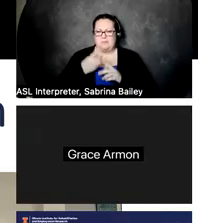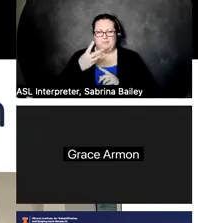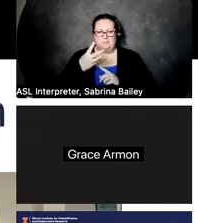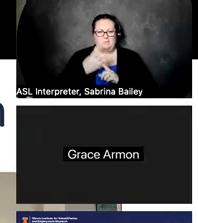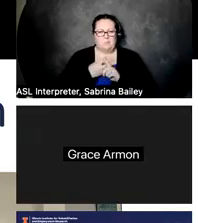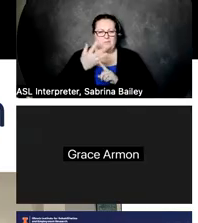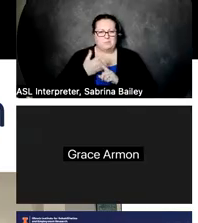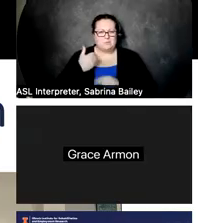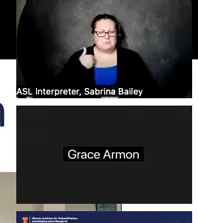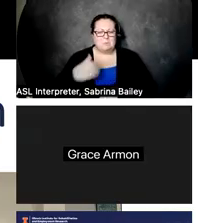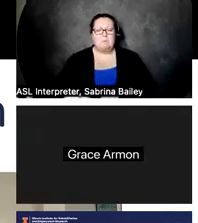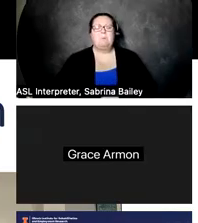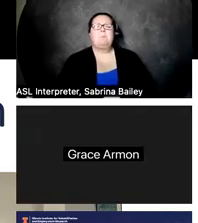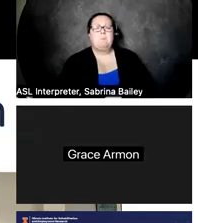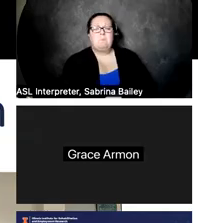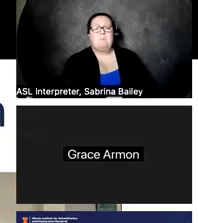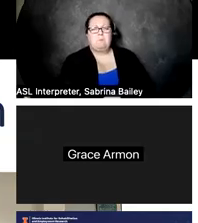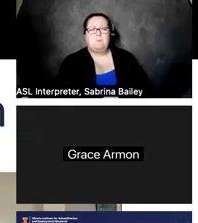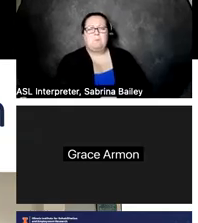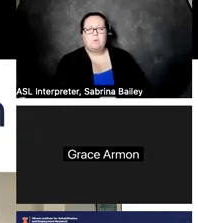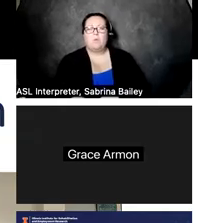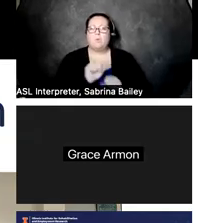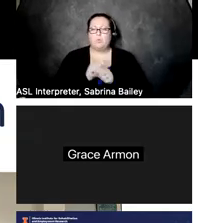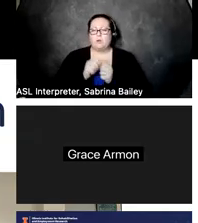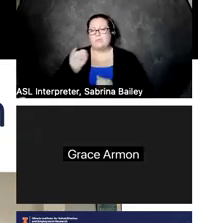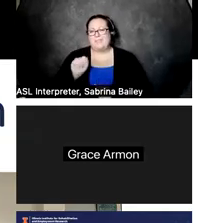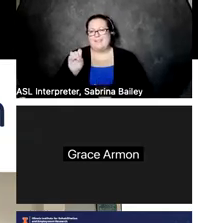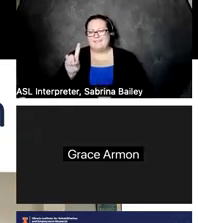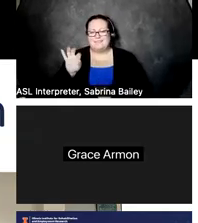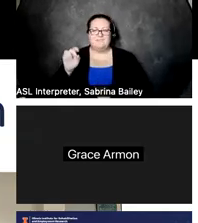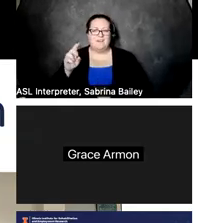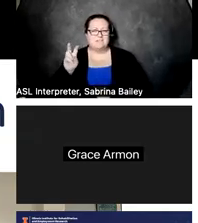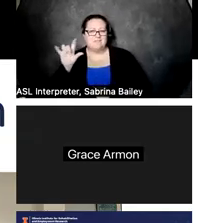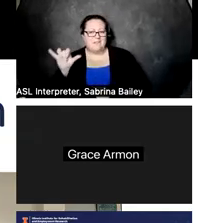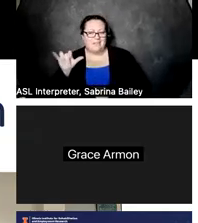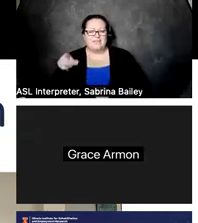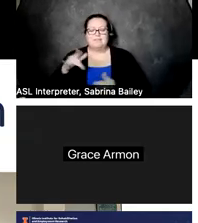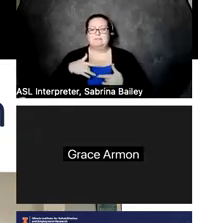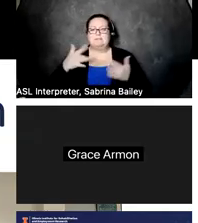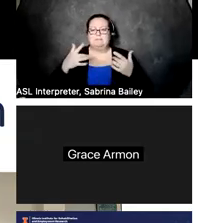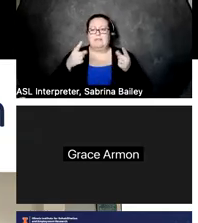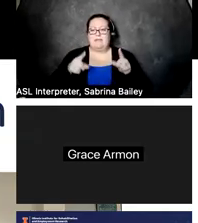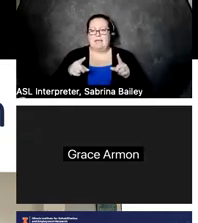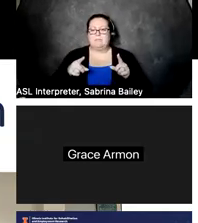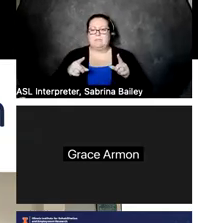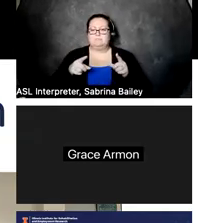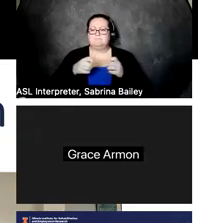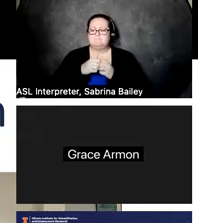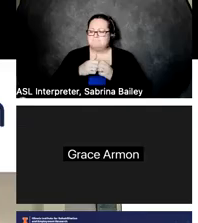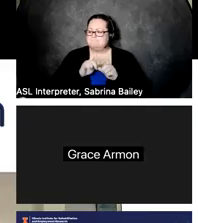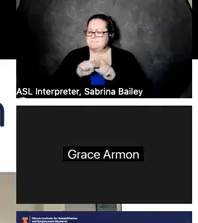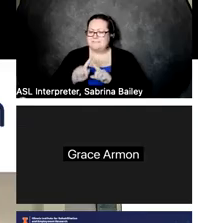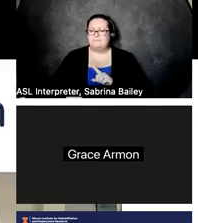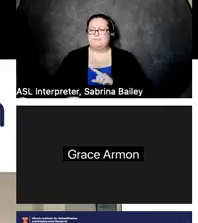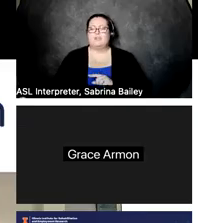working with the community around AID in Fox Valley. So this was an event that brought together various members of that